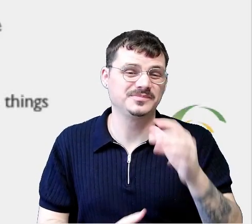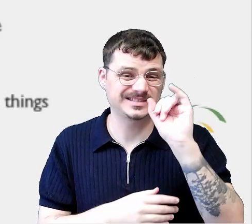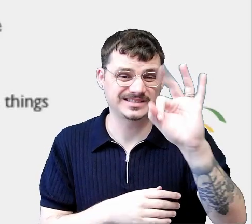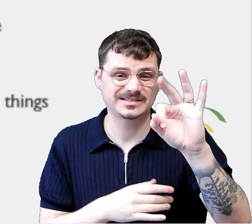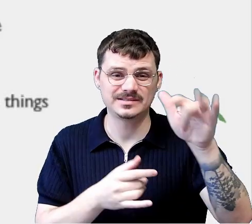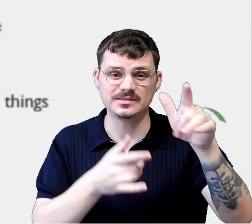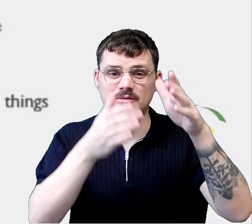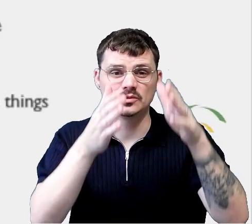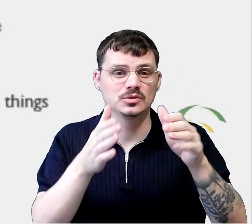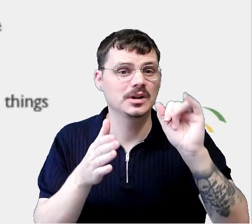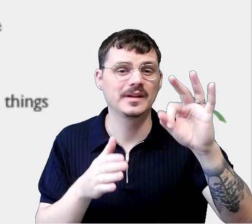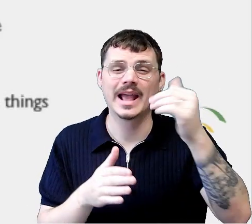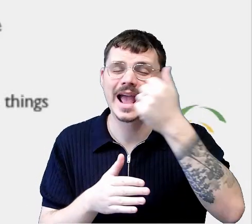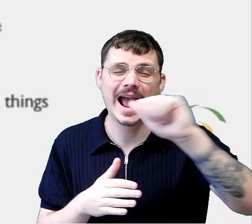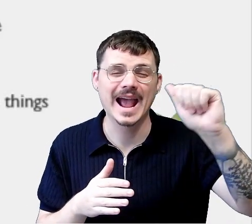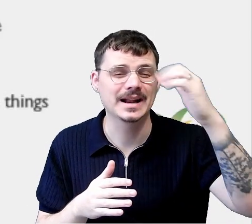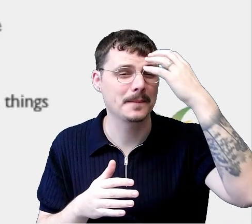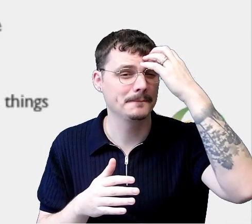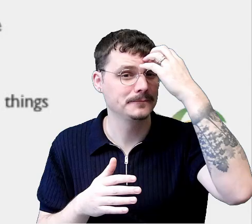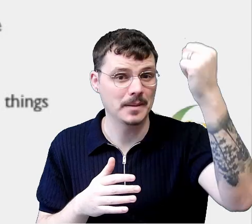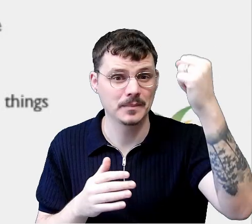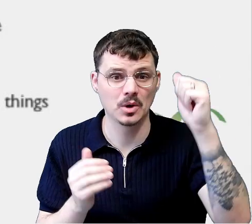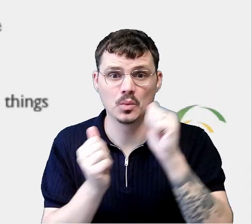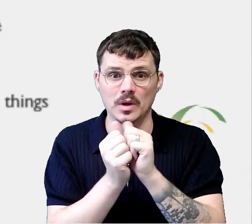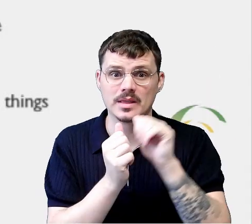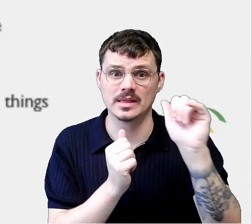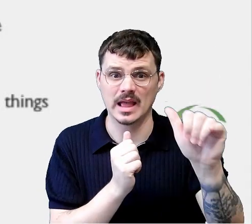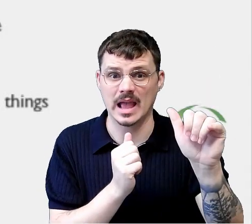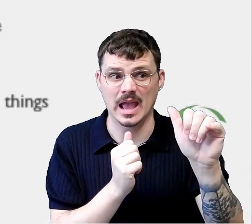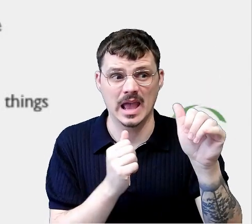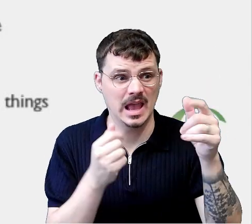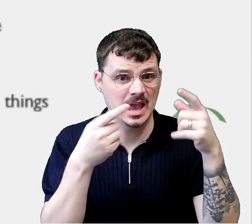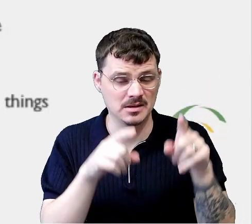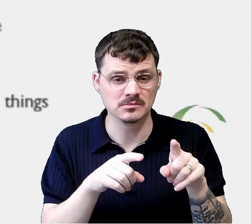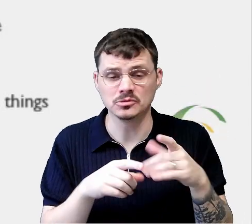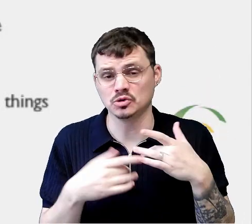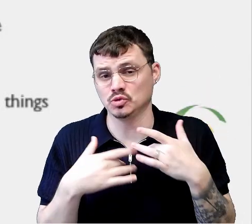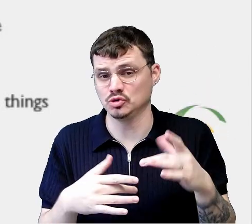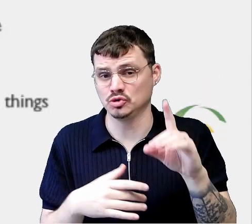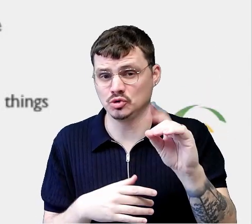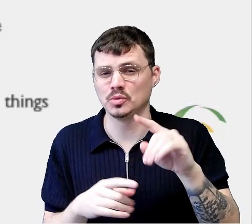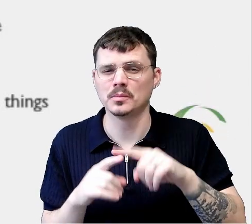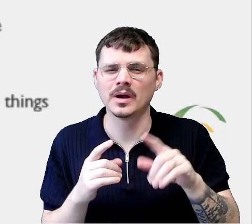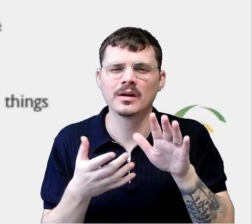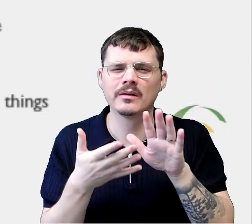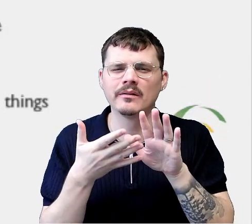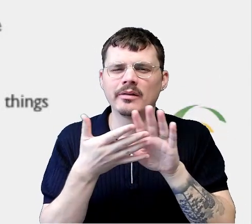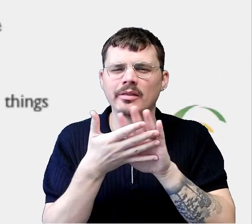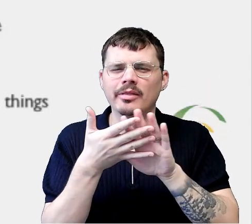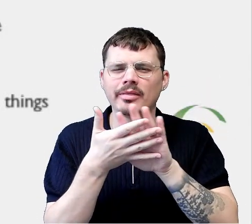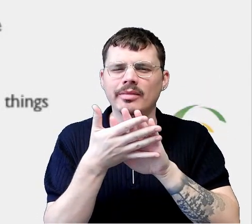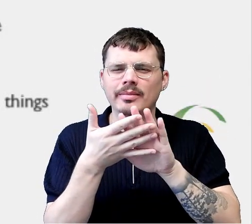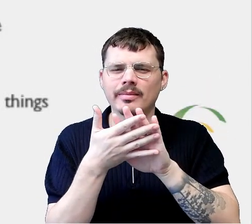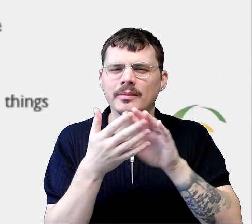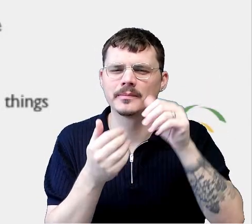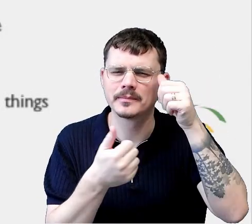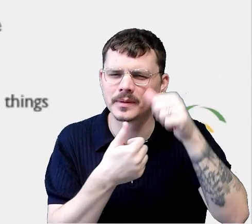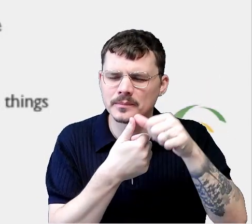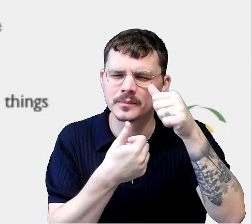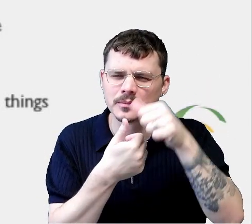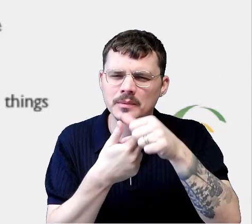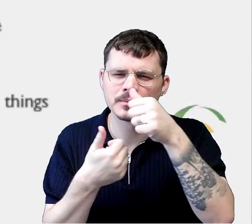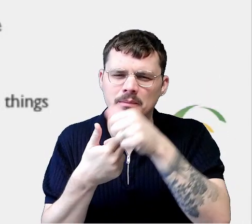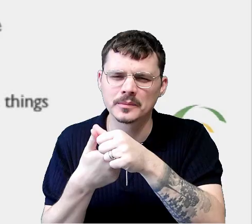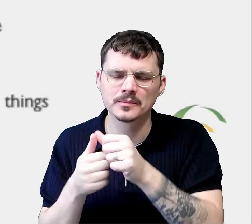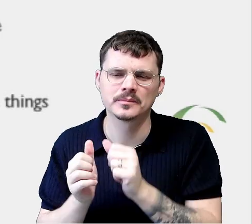If the person has any memory for the episode, and they sometimes do, it's usually kind of spotty. A little